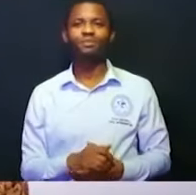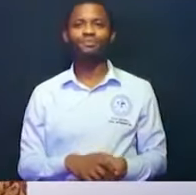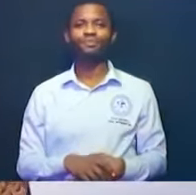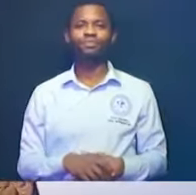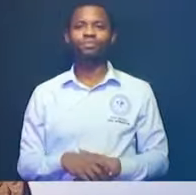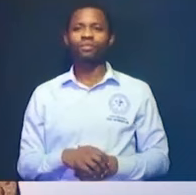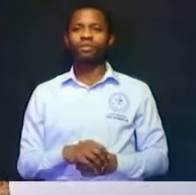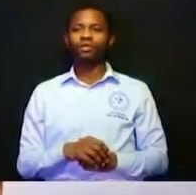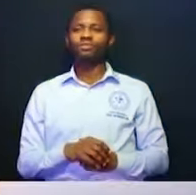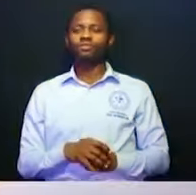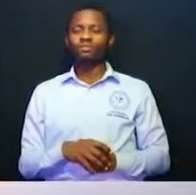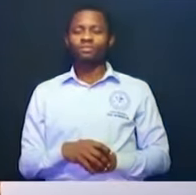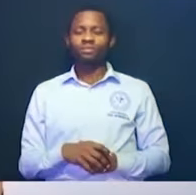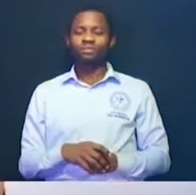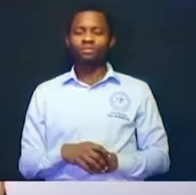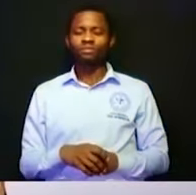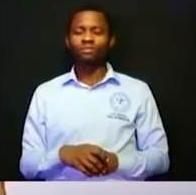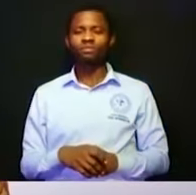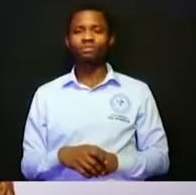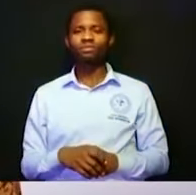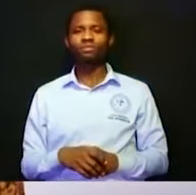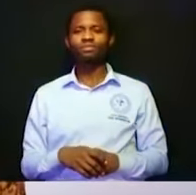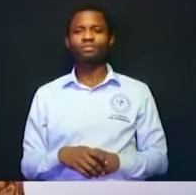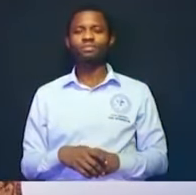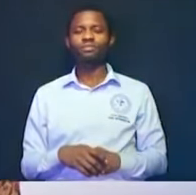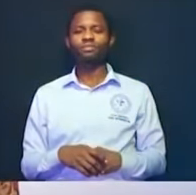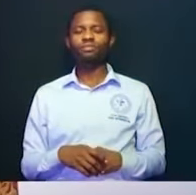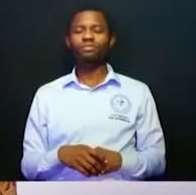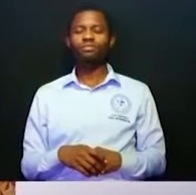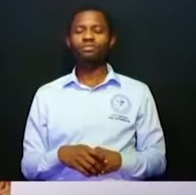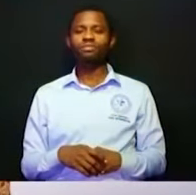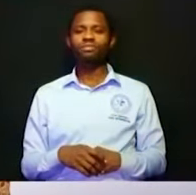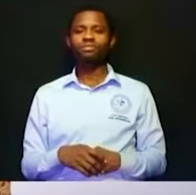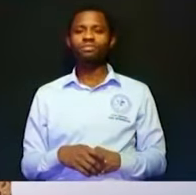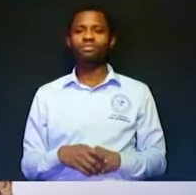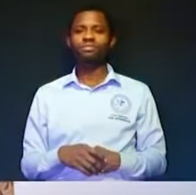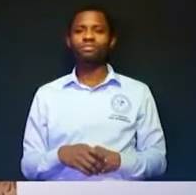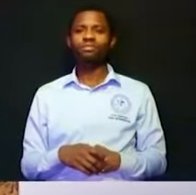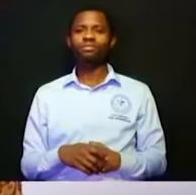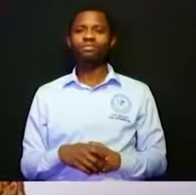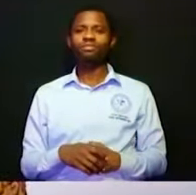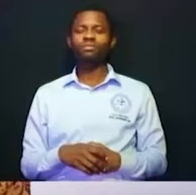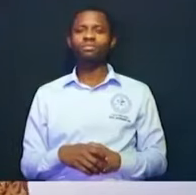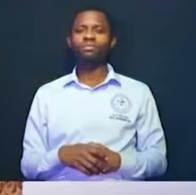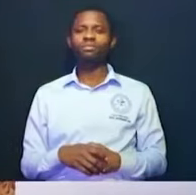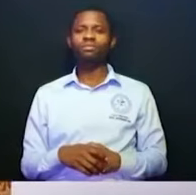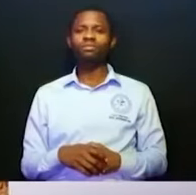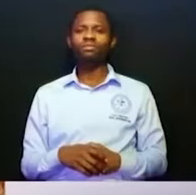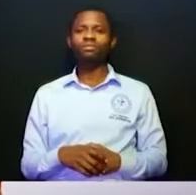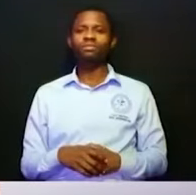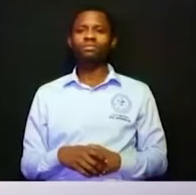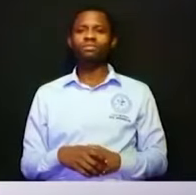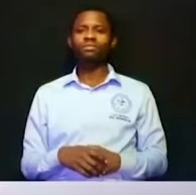me kra awrehwo no tiasie yi na mahome nyina edaso ewo me mu na onyankopon ahome daso ewo me hunim